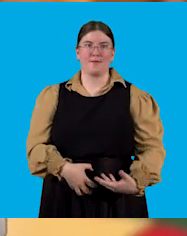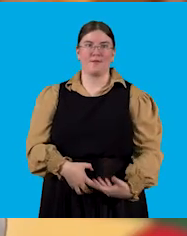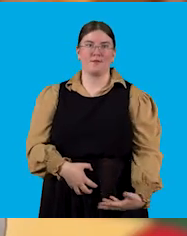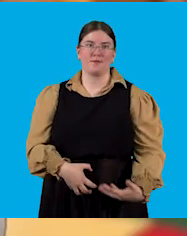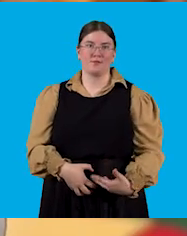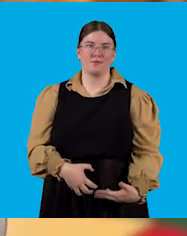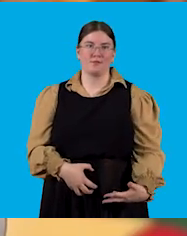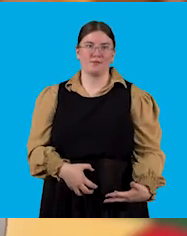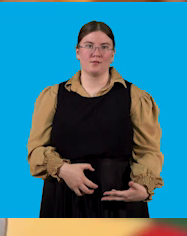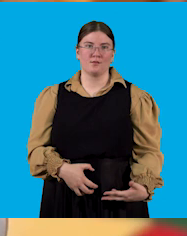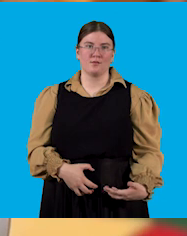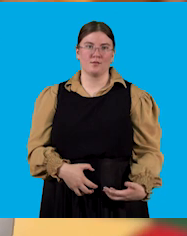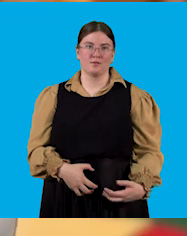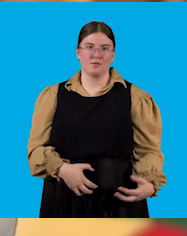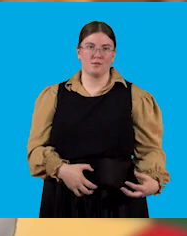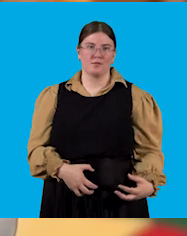what's